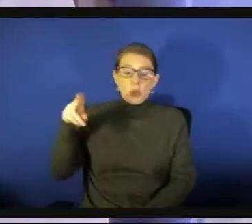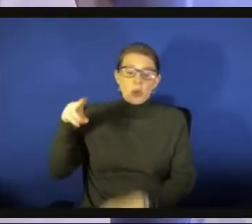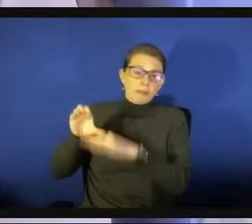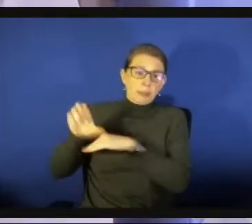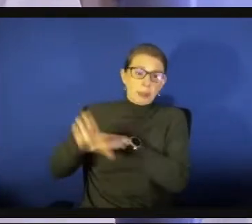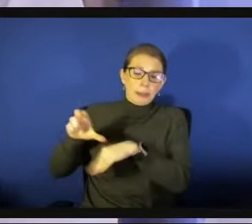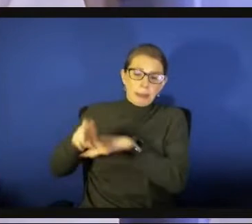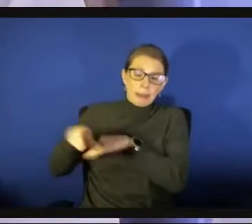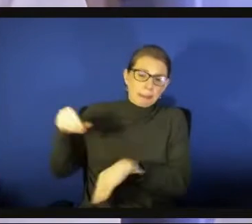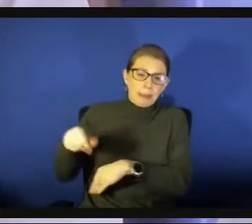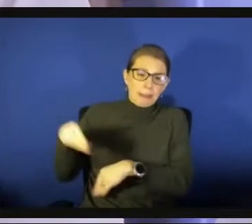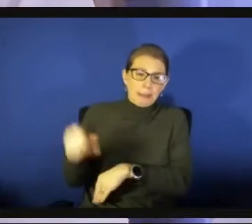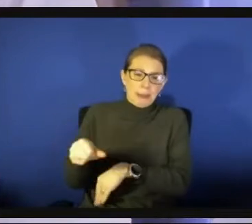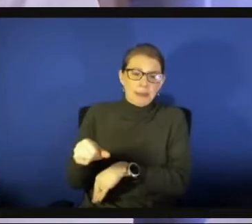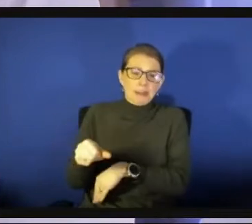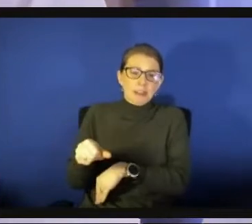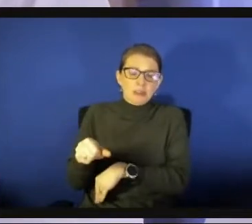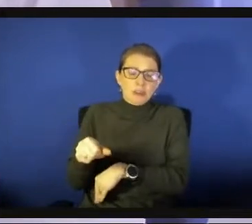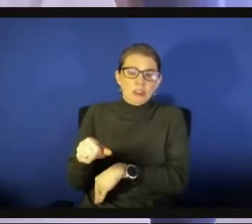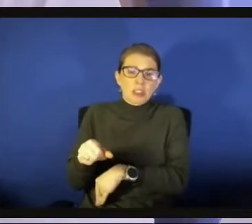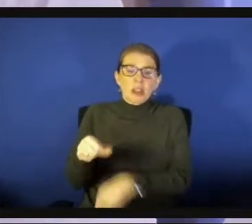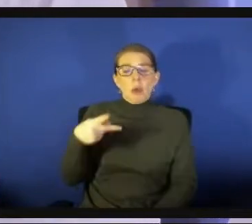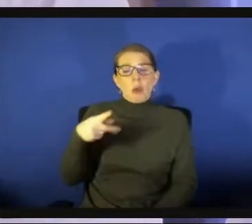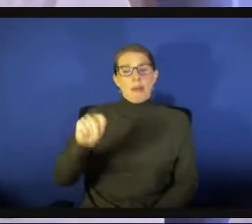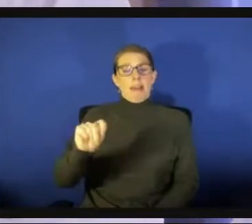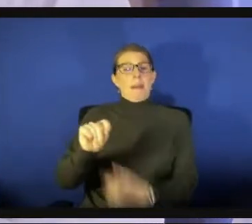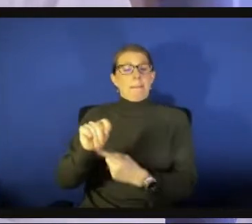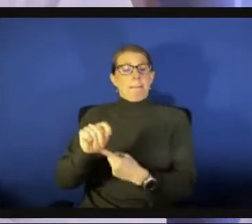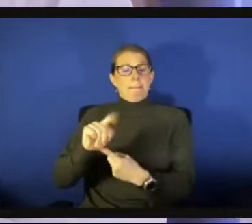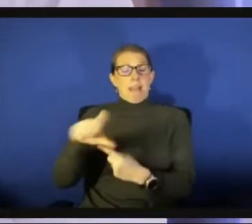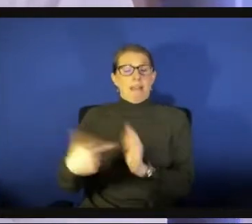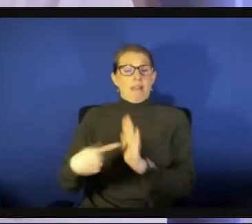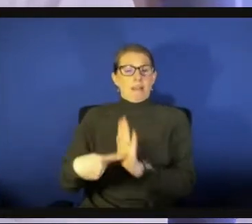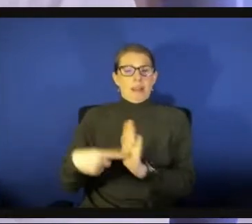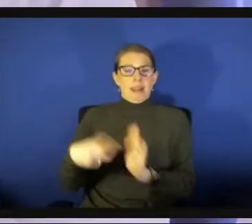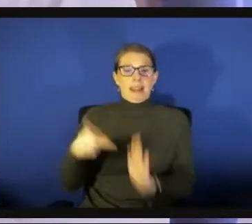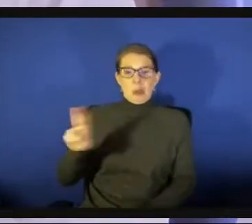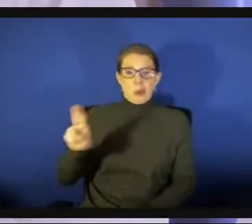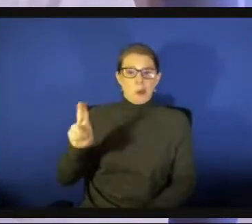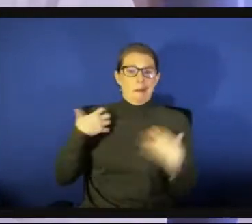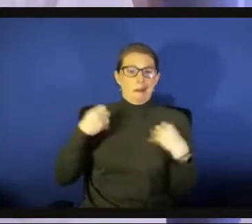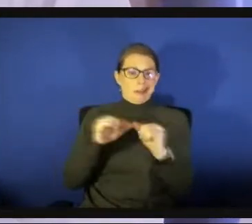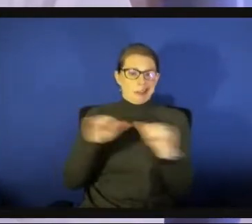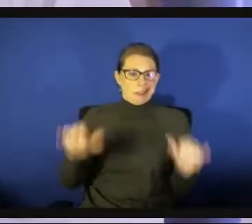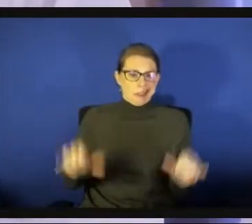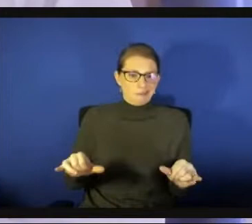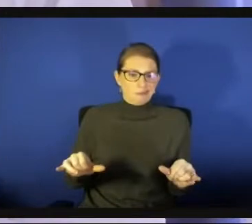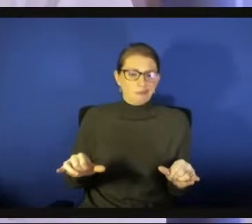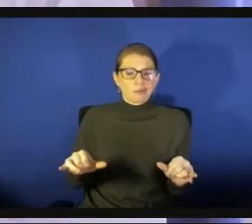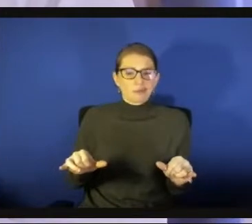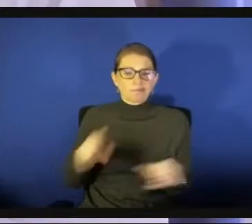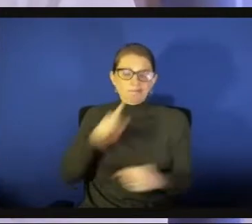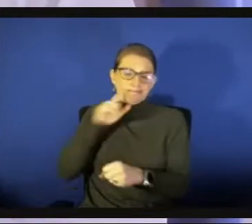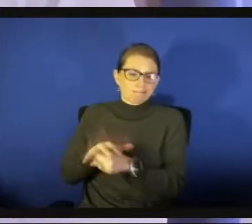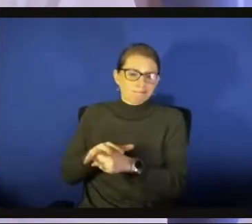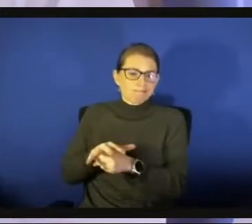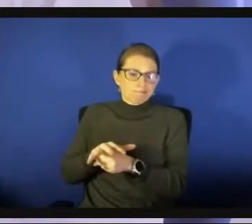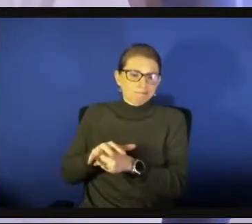proton therapy is just another example of the University of Kansas Health System and its dedication and commitment to